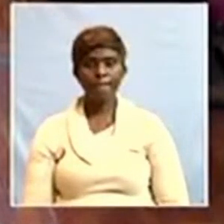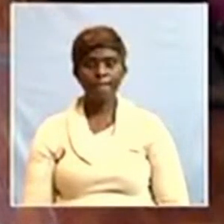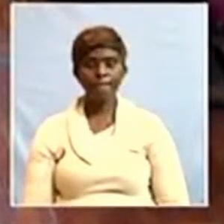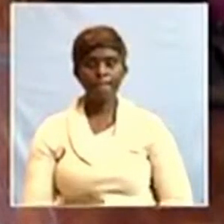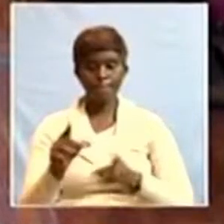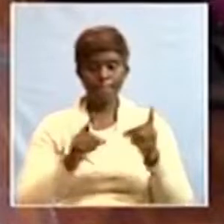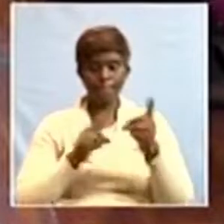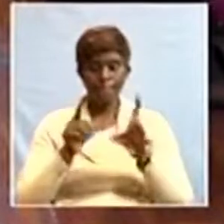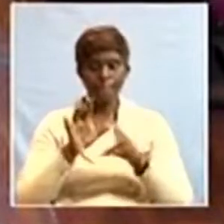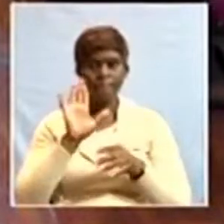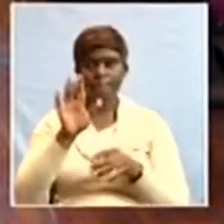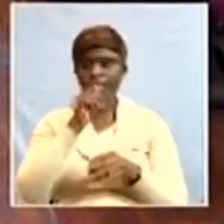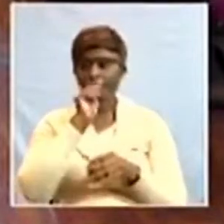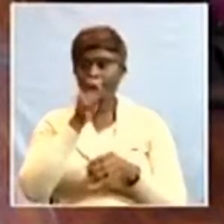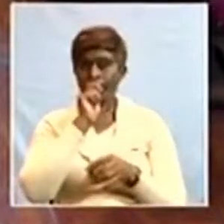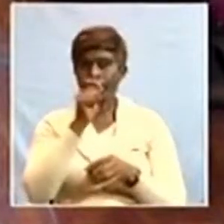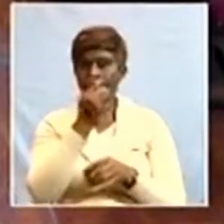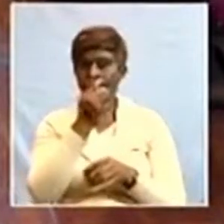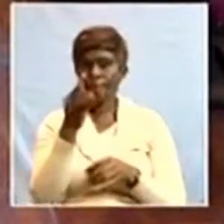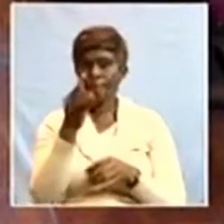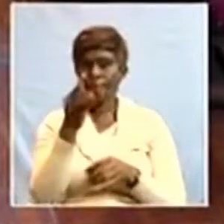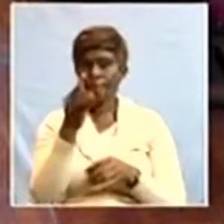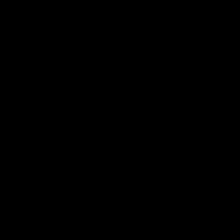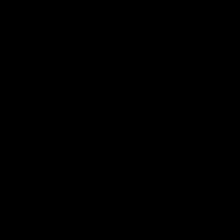Director, you can switch off your mic.